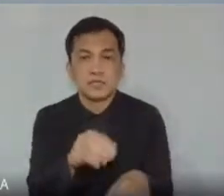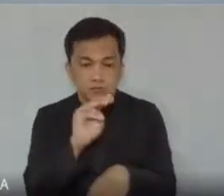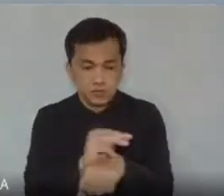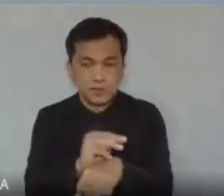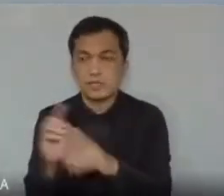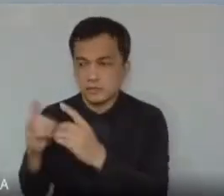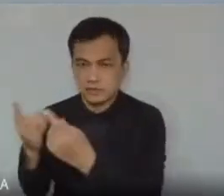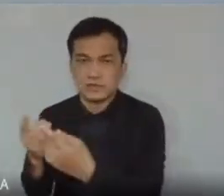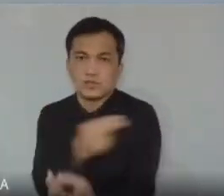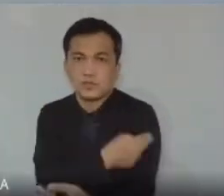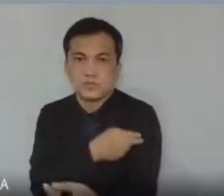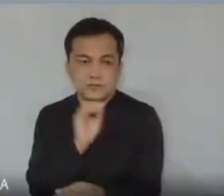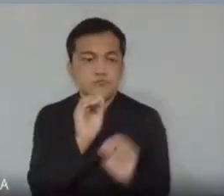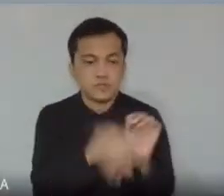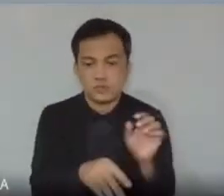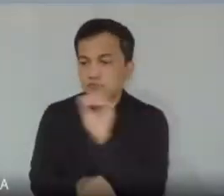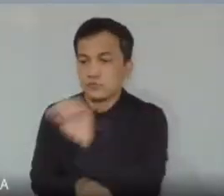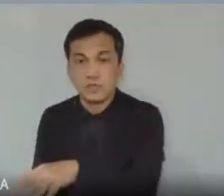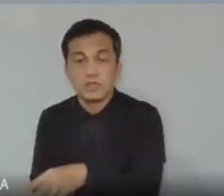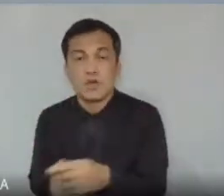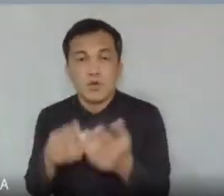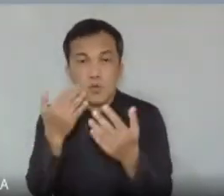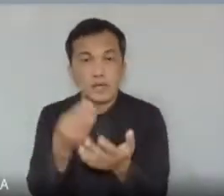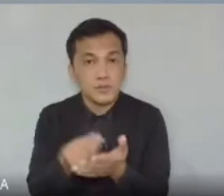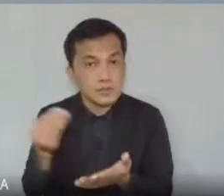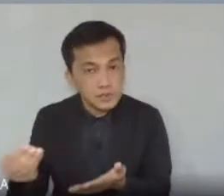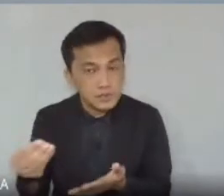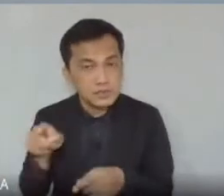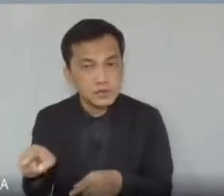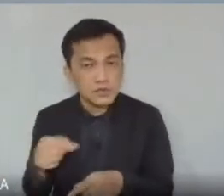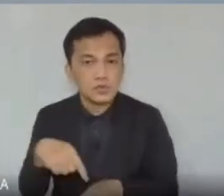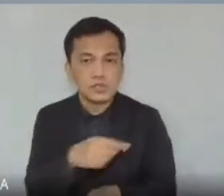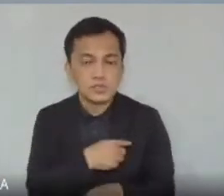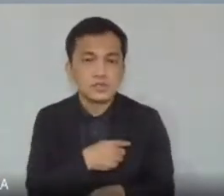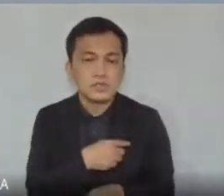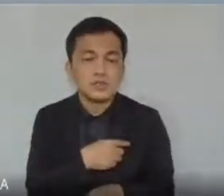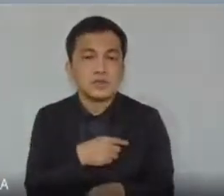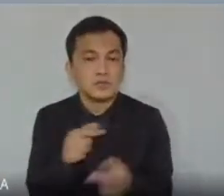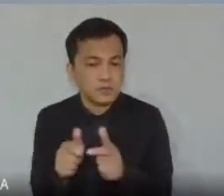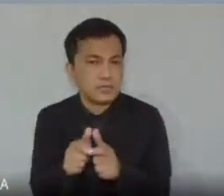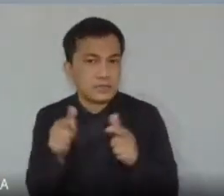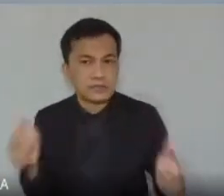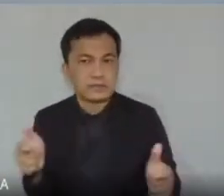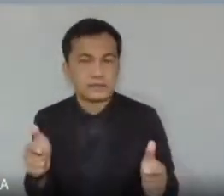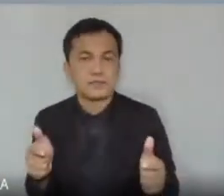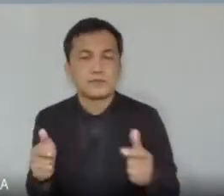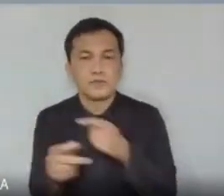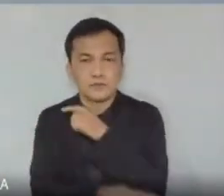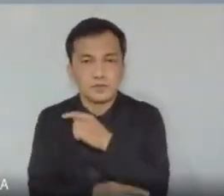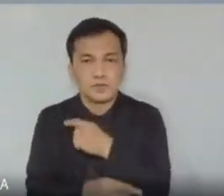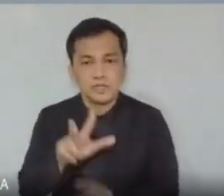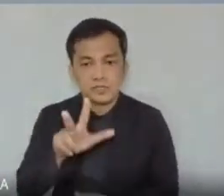we are basically agriculture, and we only have one highly urbanized city wherein all of the doctors